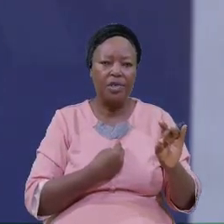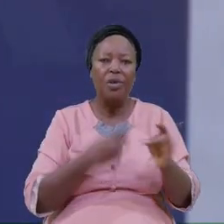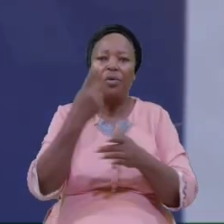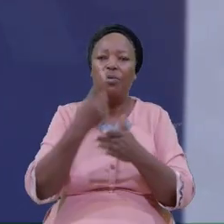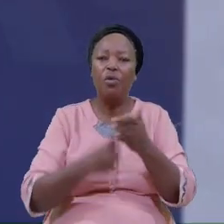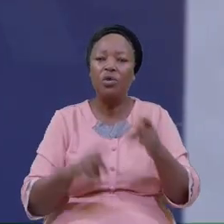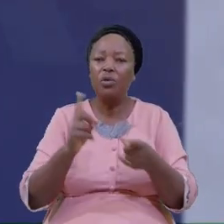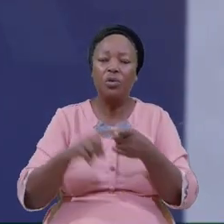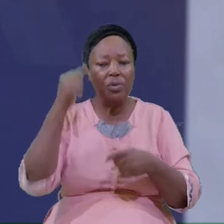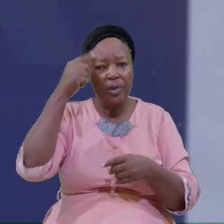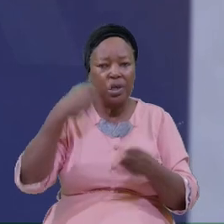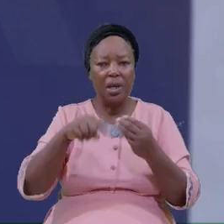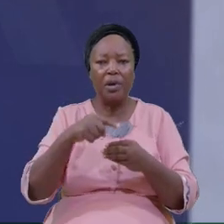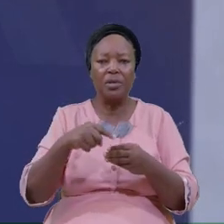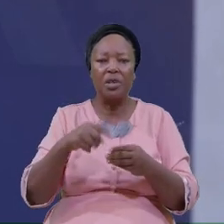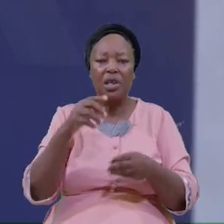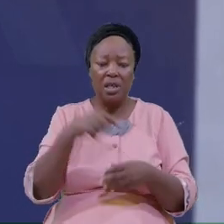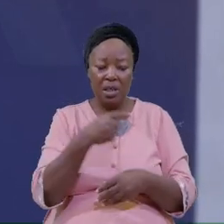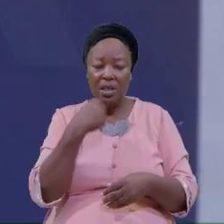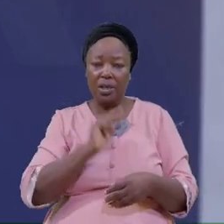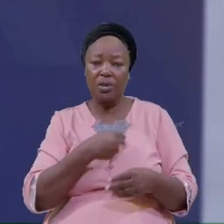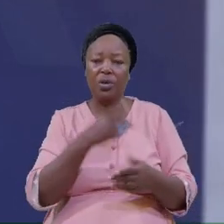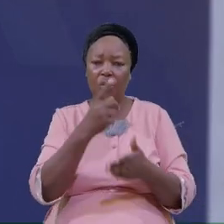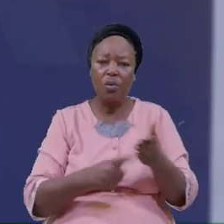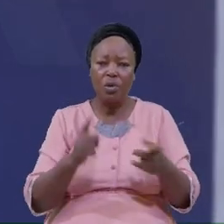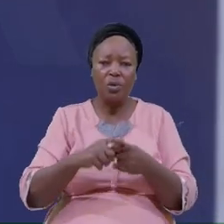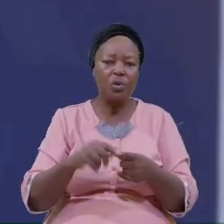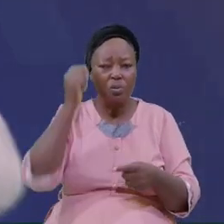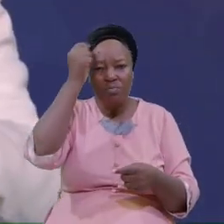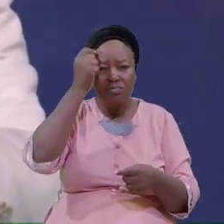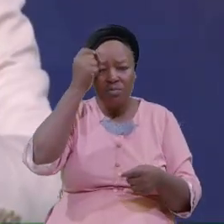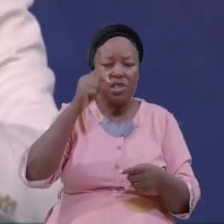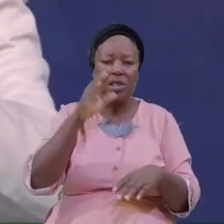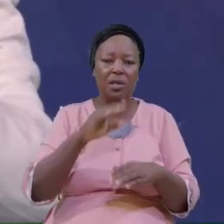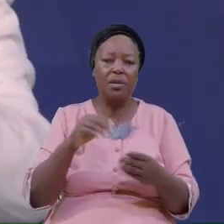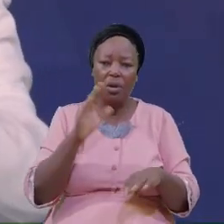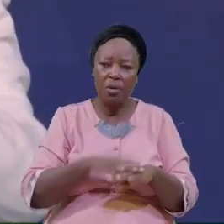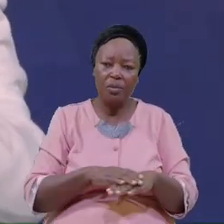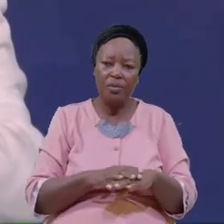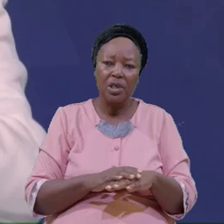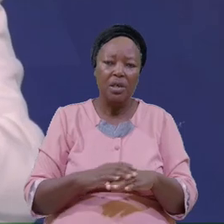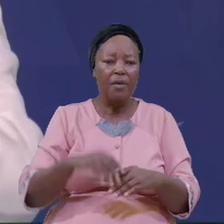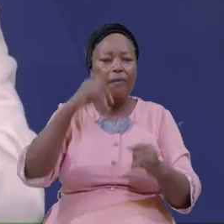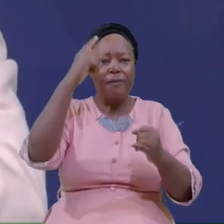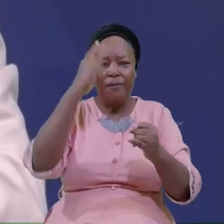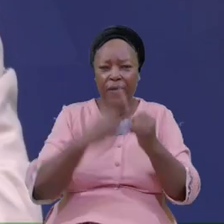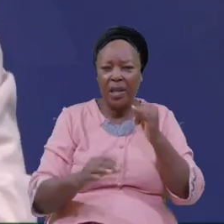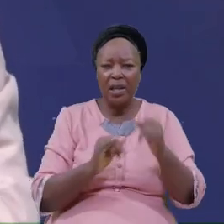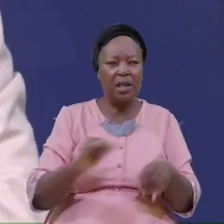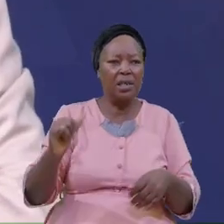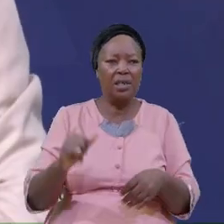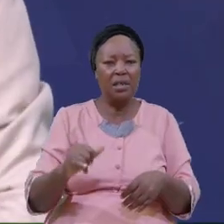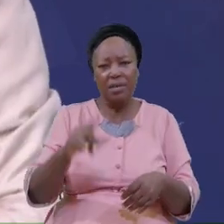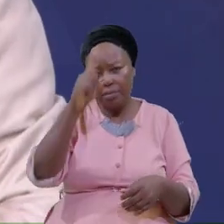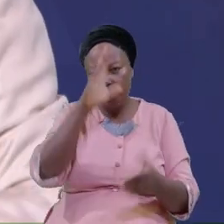vous pensez, it tells us, il nous dit, what to meditate on. Méditez. Finally, brethren, whatsoever